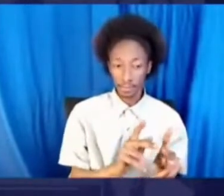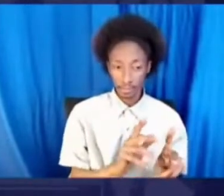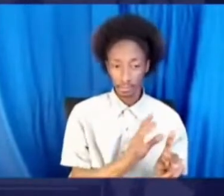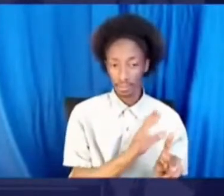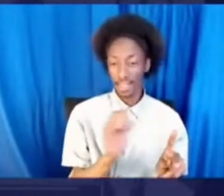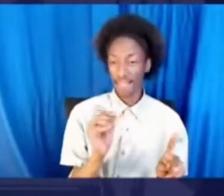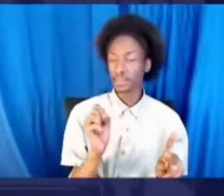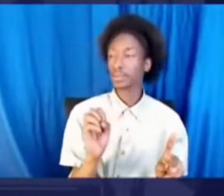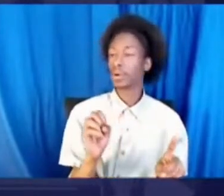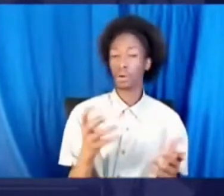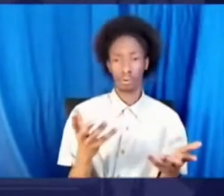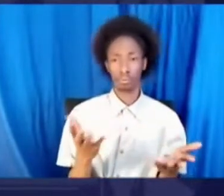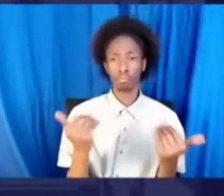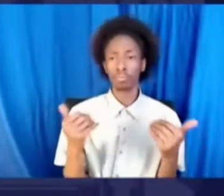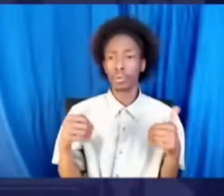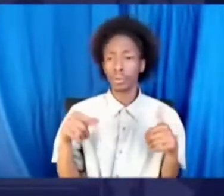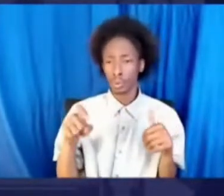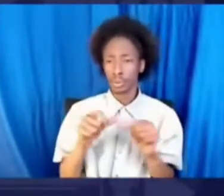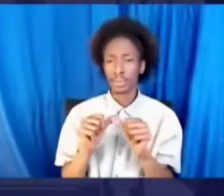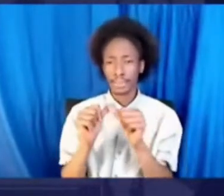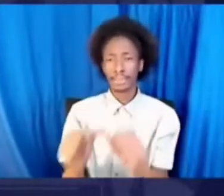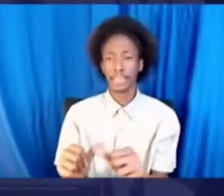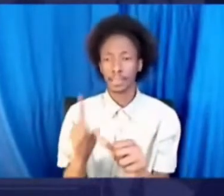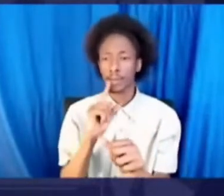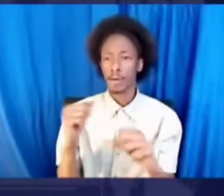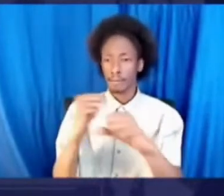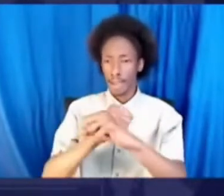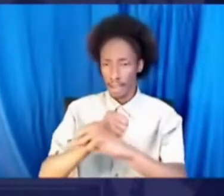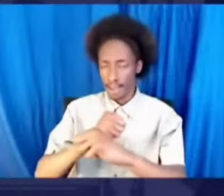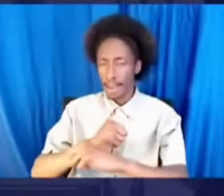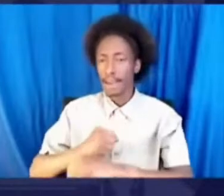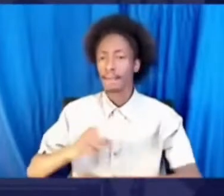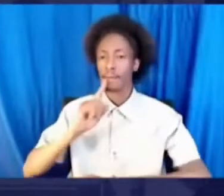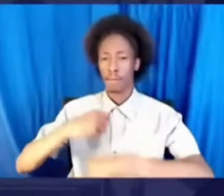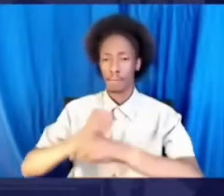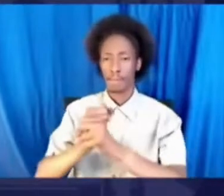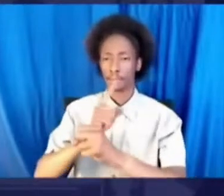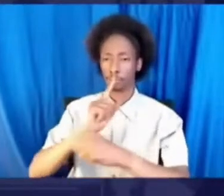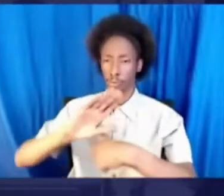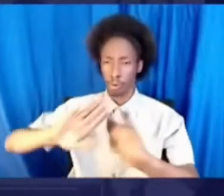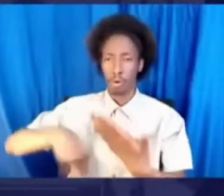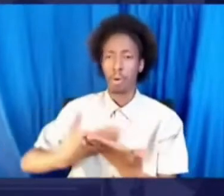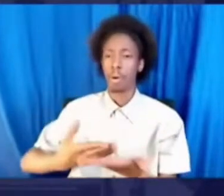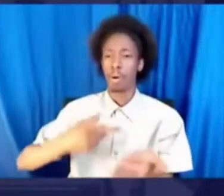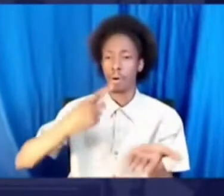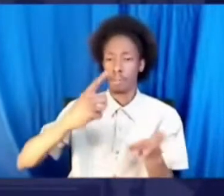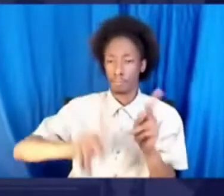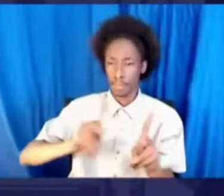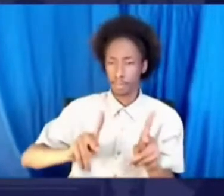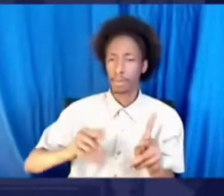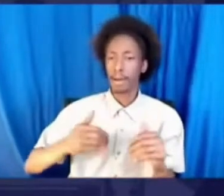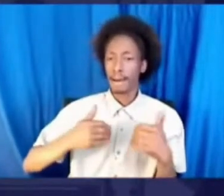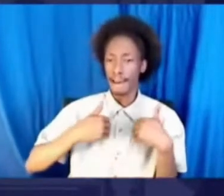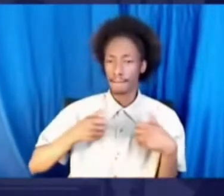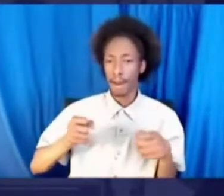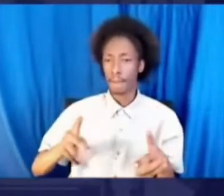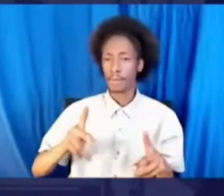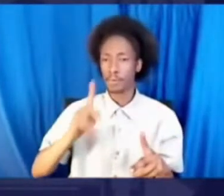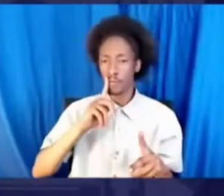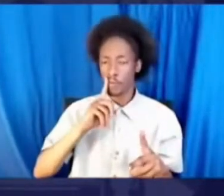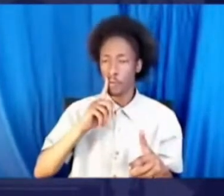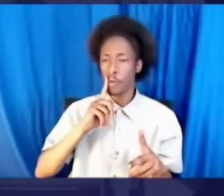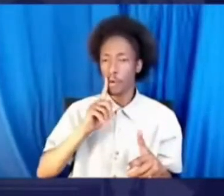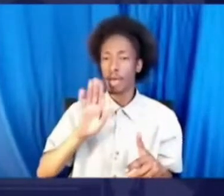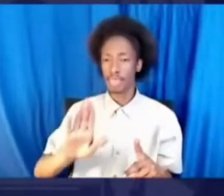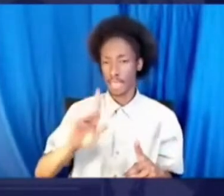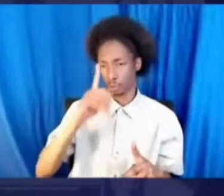us continue to fight to make sure all people have a chance to realize their dreams